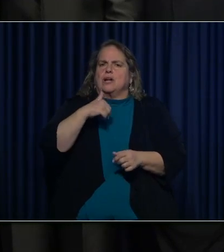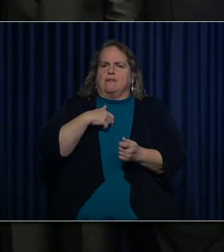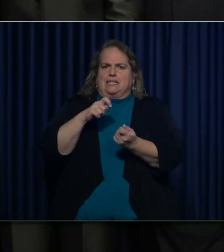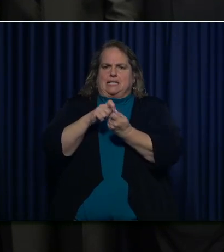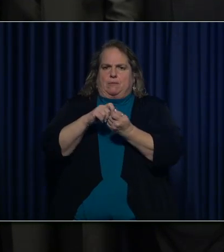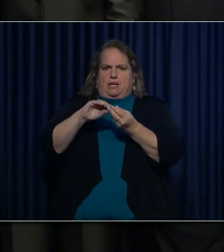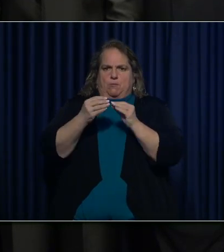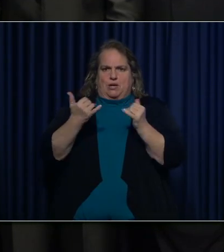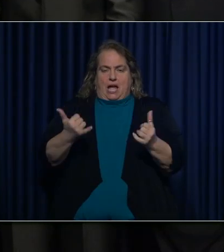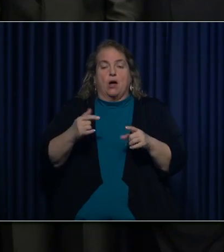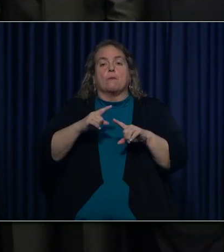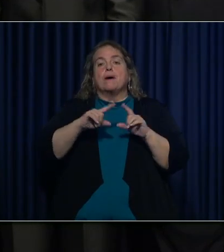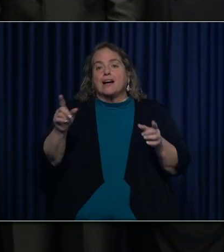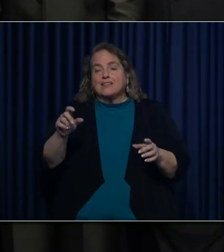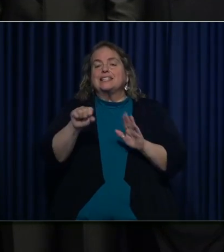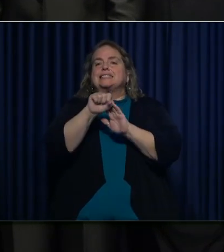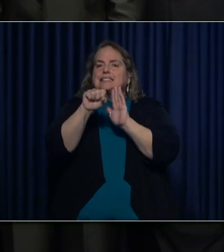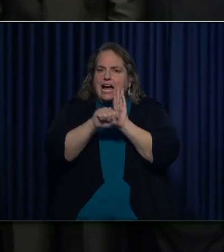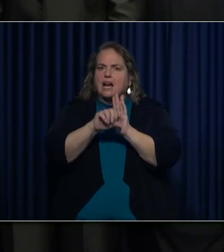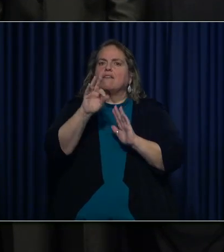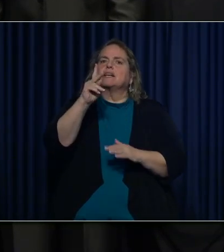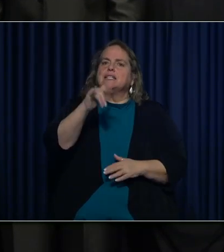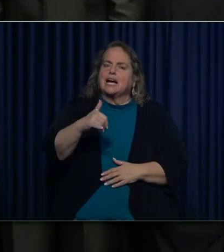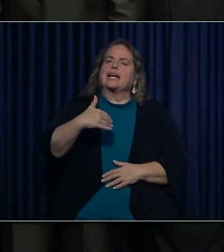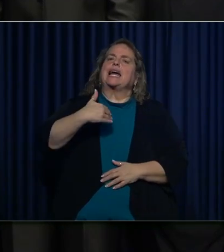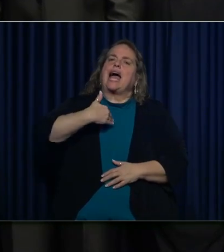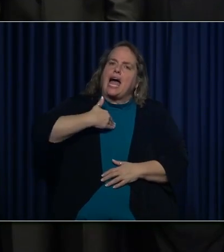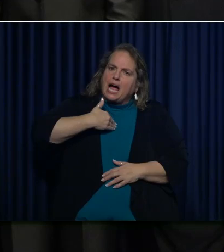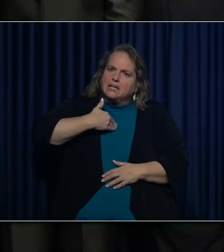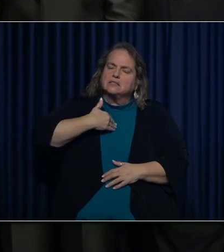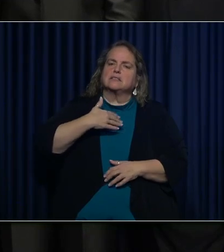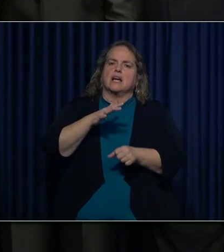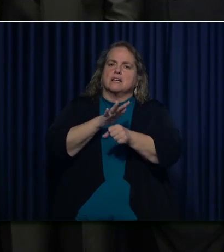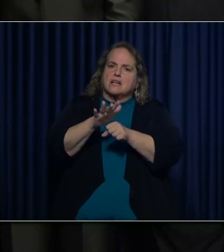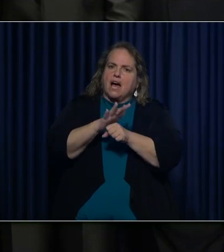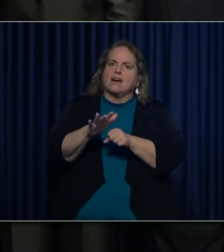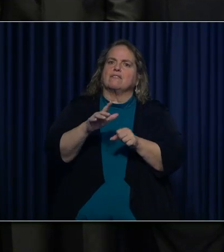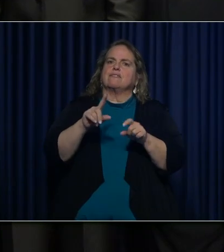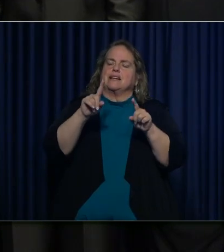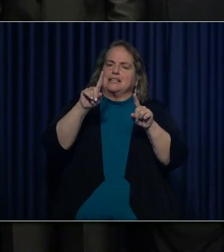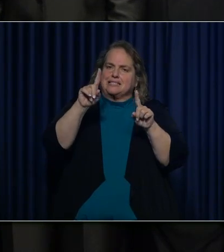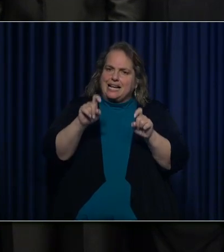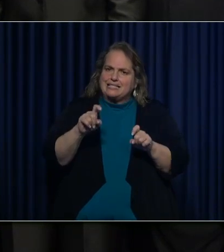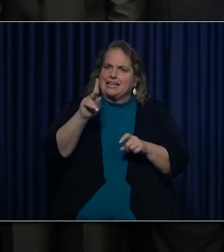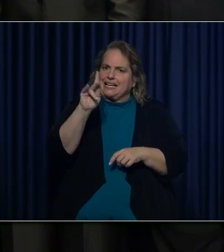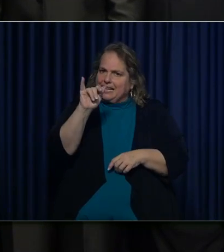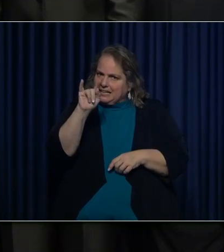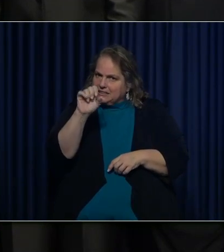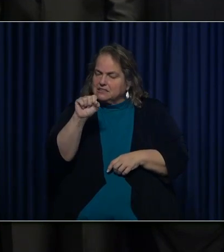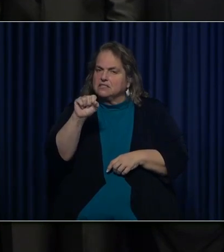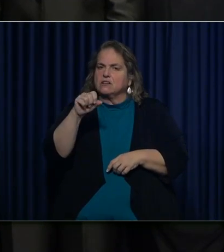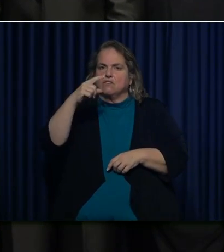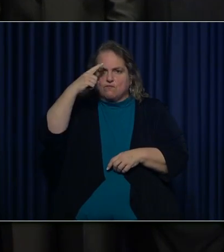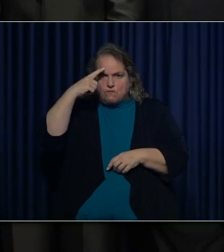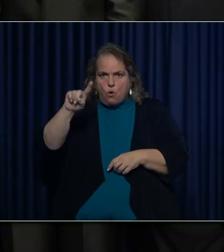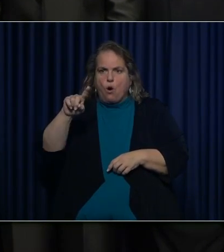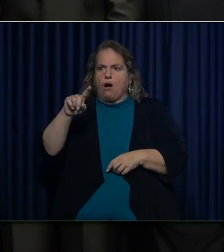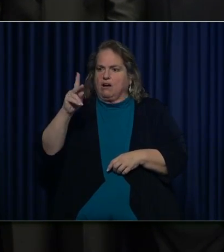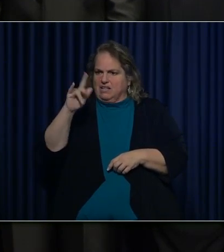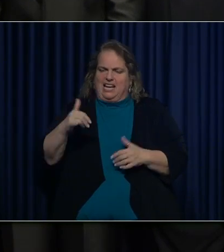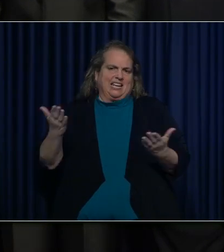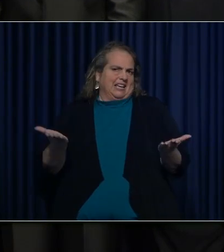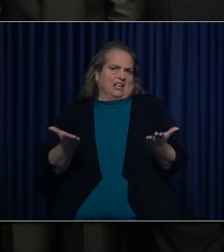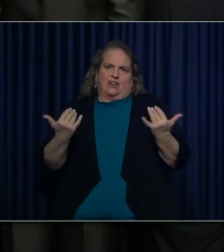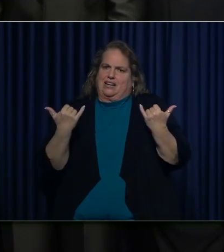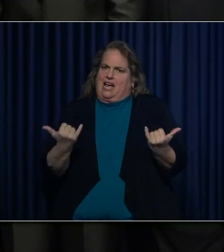of Kentucky has all the test kits it needs to test everyone we need to test at this time. And the CDC has made additional resources available, so we have the